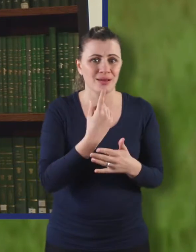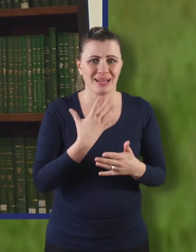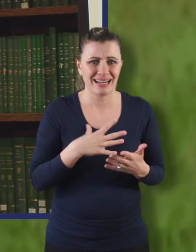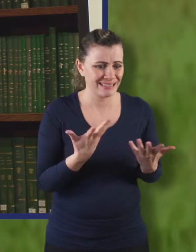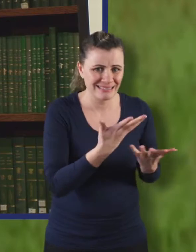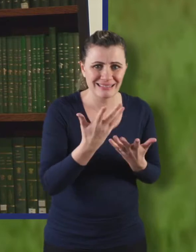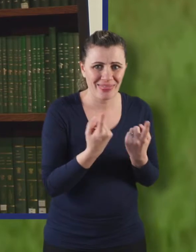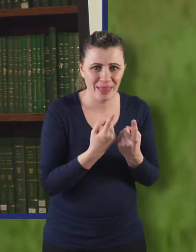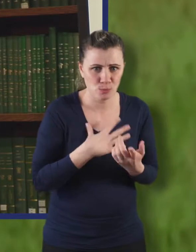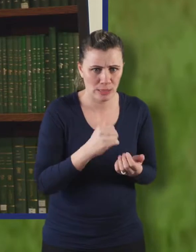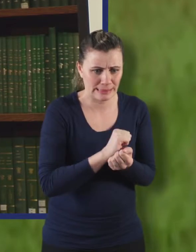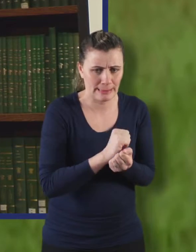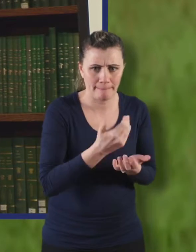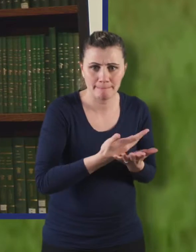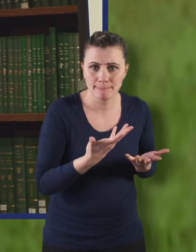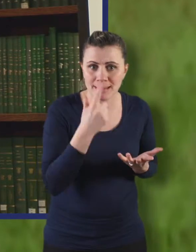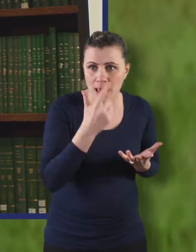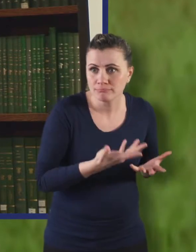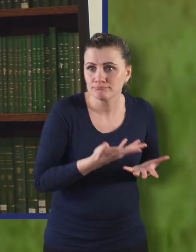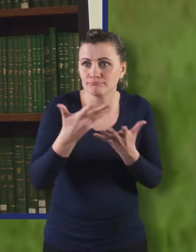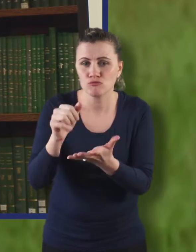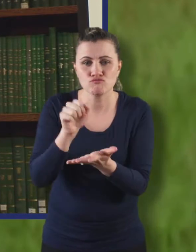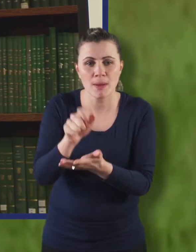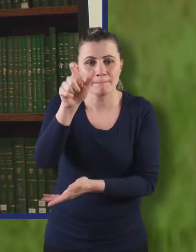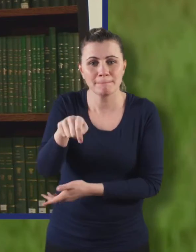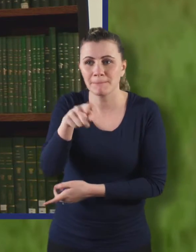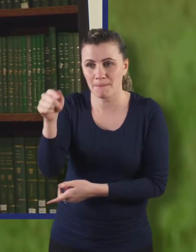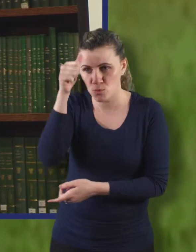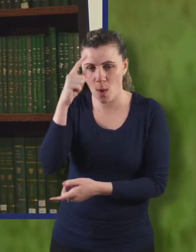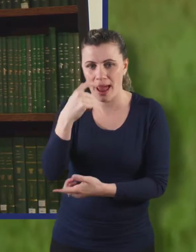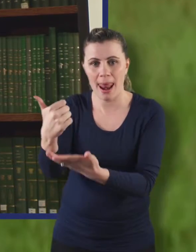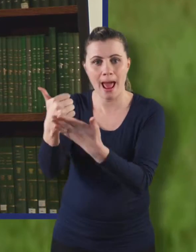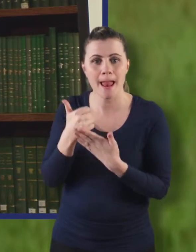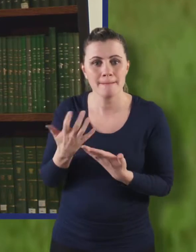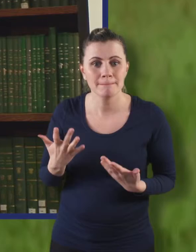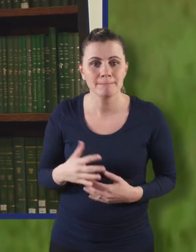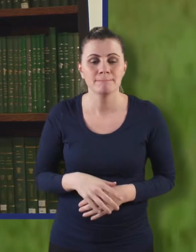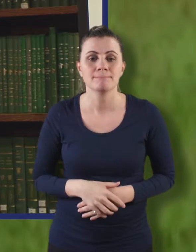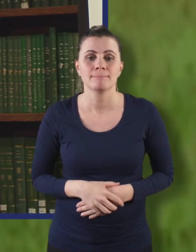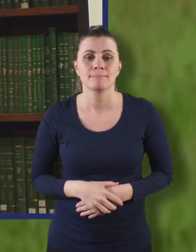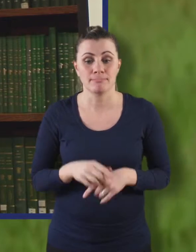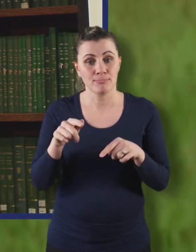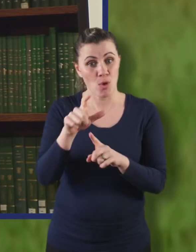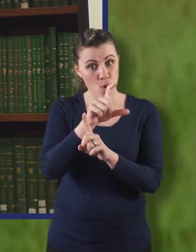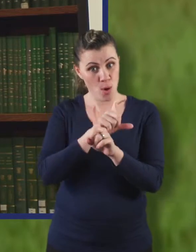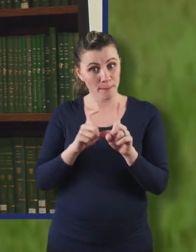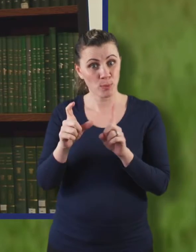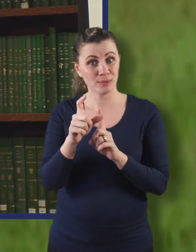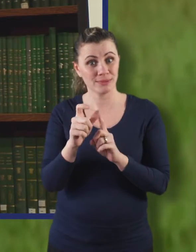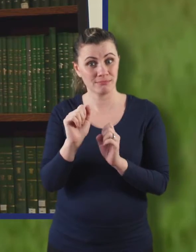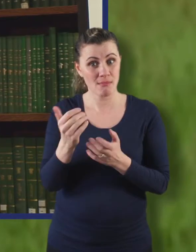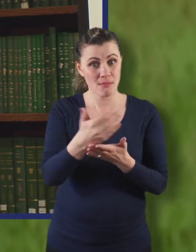archive service as well, so that if the time comes that you ever do want to deposit your archives, you know that the right people are there to help